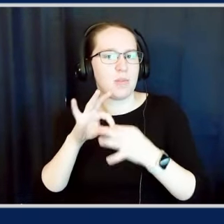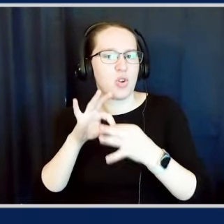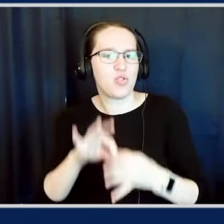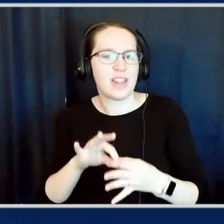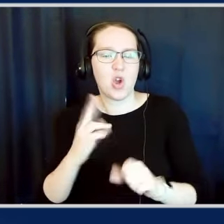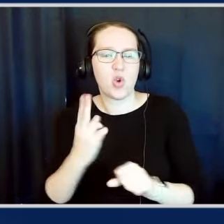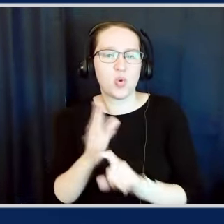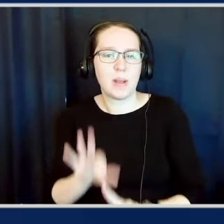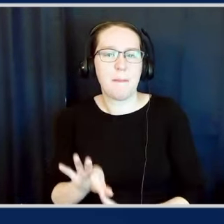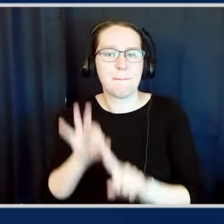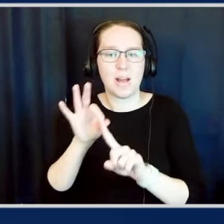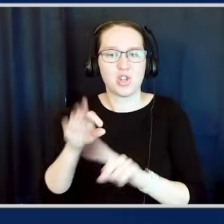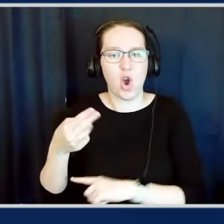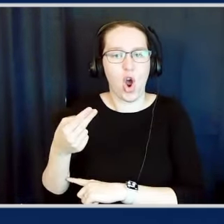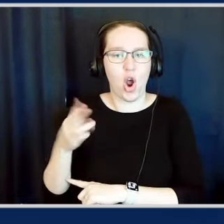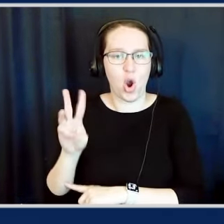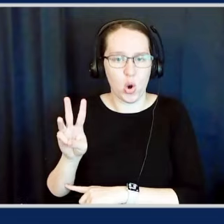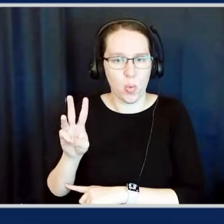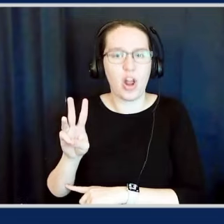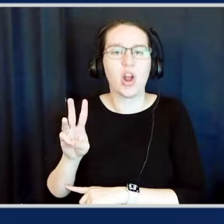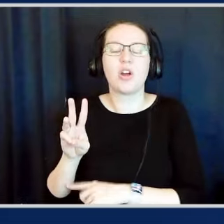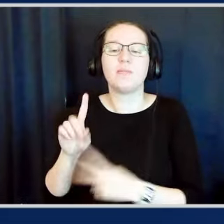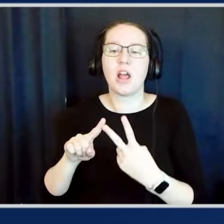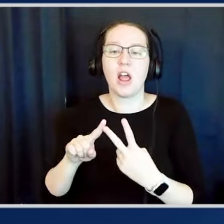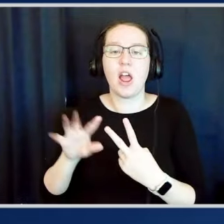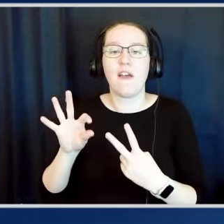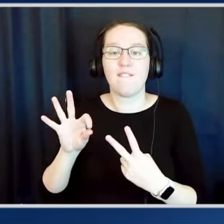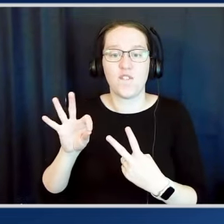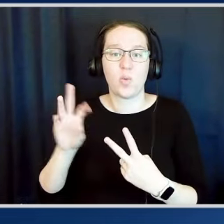specialized hardware, associated firmware, to protect